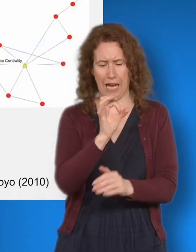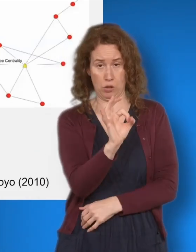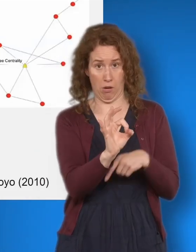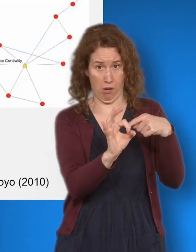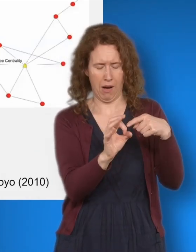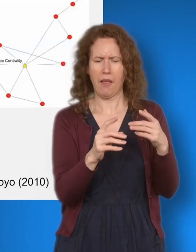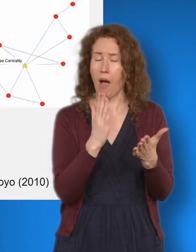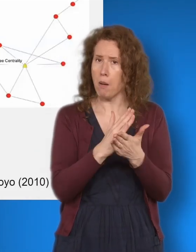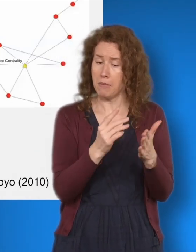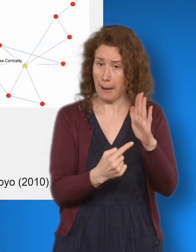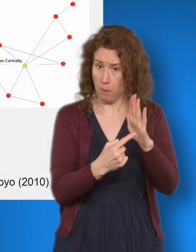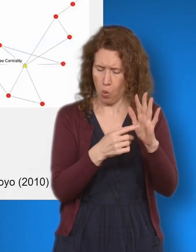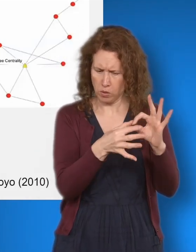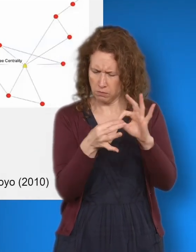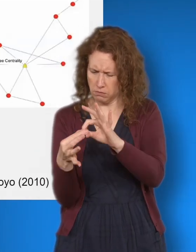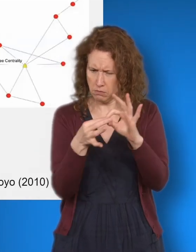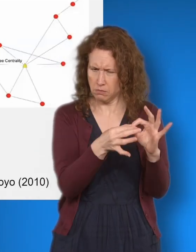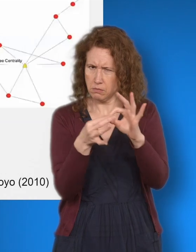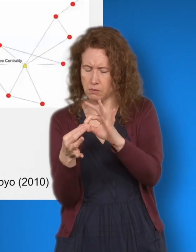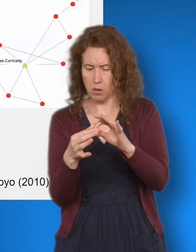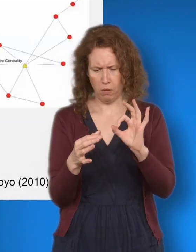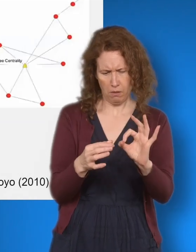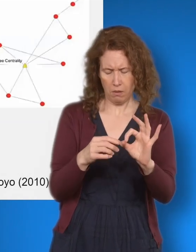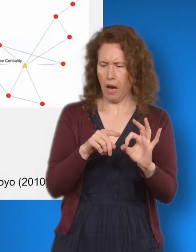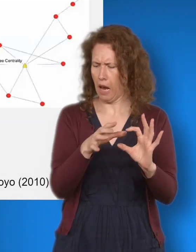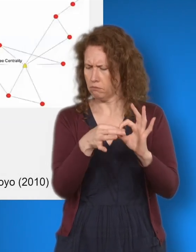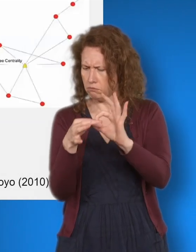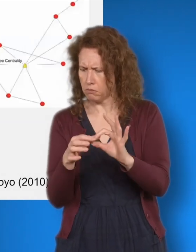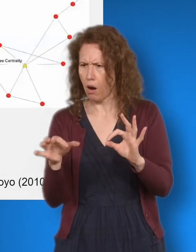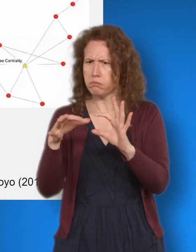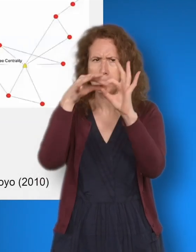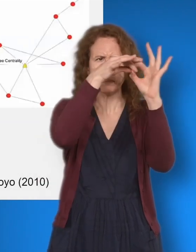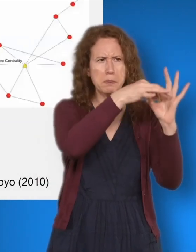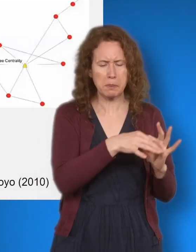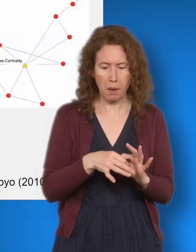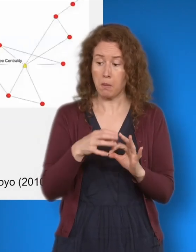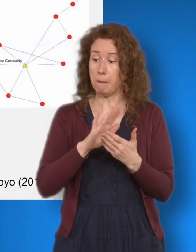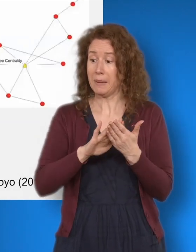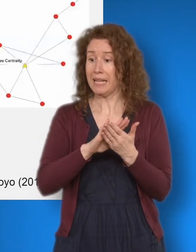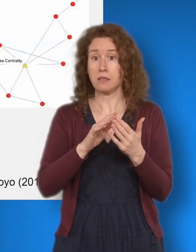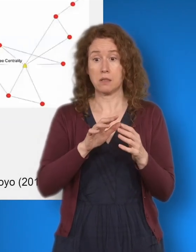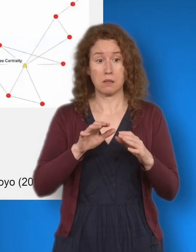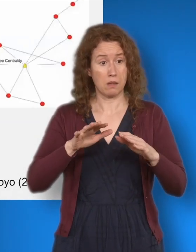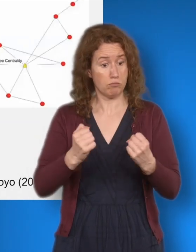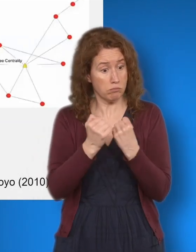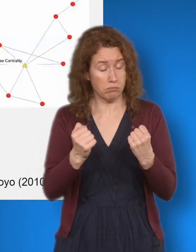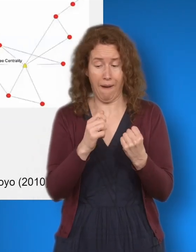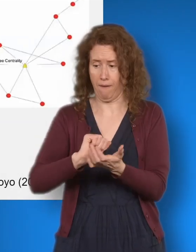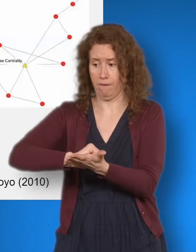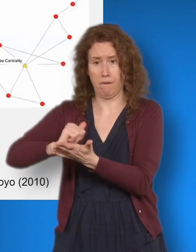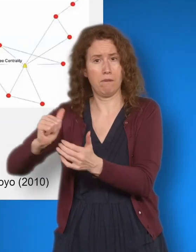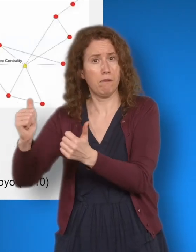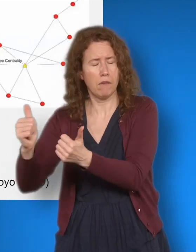to assess the interplay between network position and project performance in our study. We draw on two types